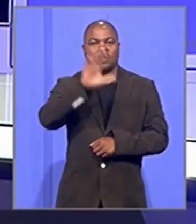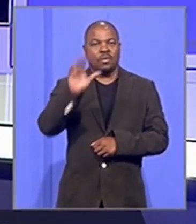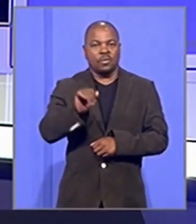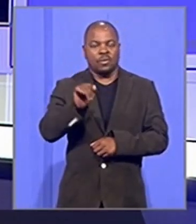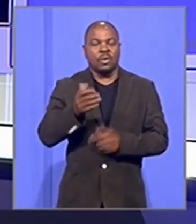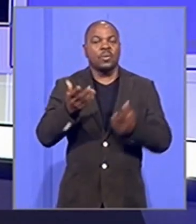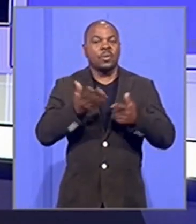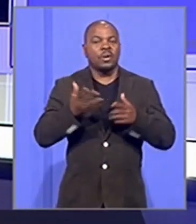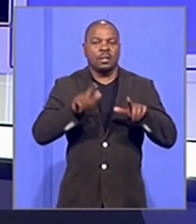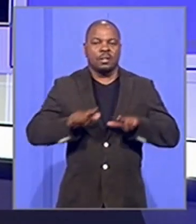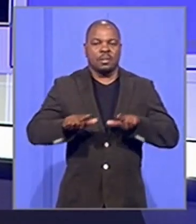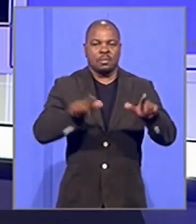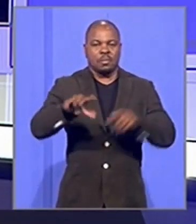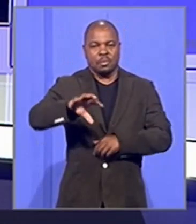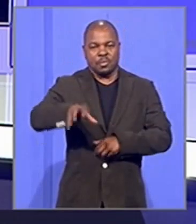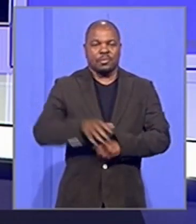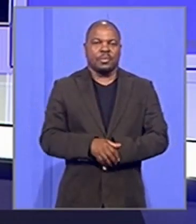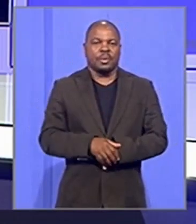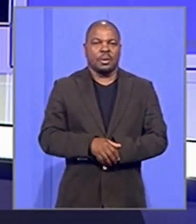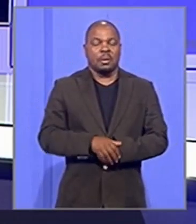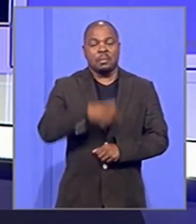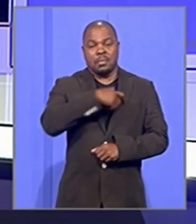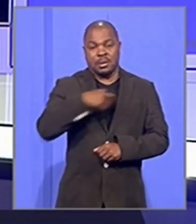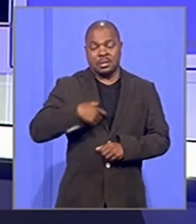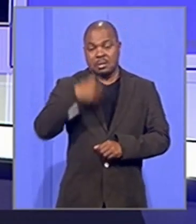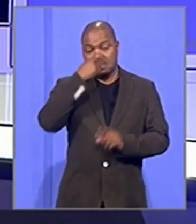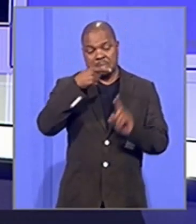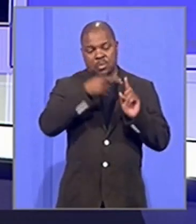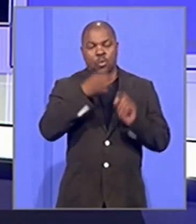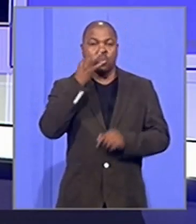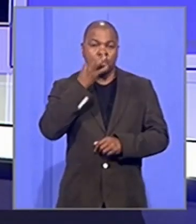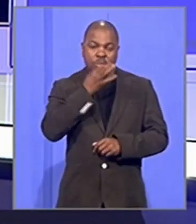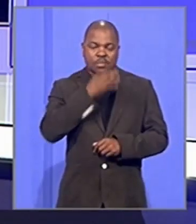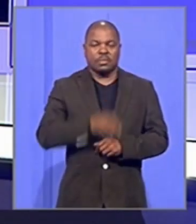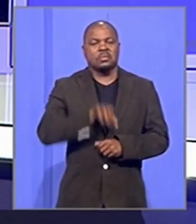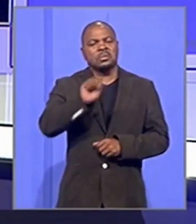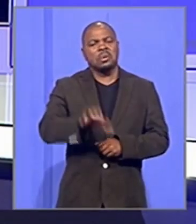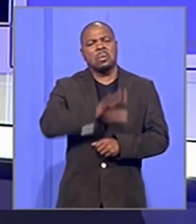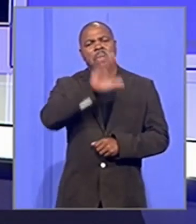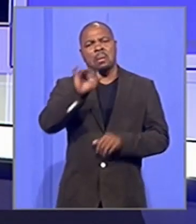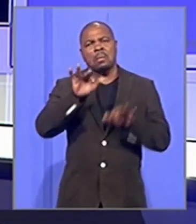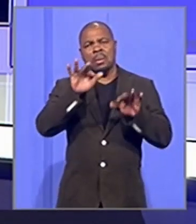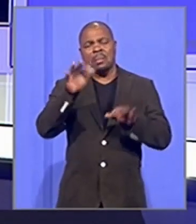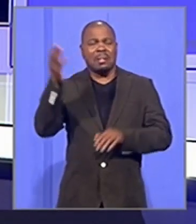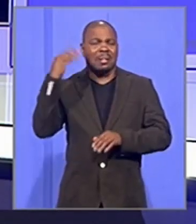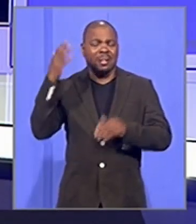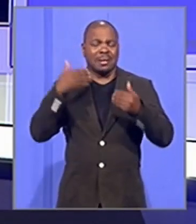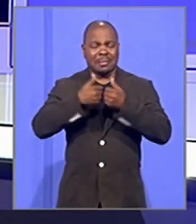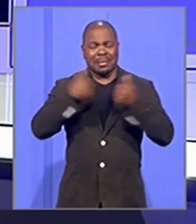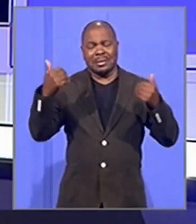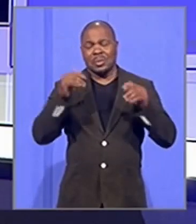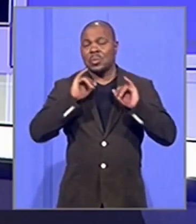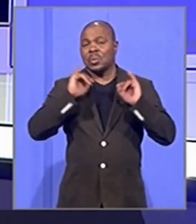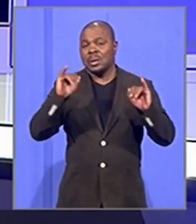Mosebetsing ono o tshwaretswe provinseng ya Limpopo. Mopresidente Ramaphosa o re ma-Afrika Borwa a fetile maemong a boima a mmuso wa mehleng